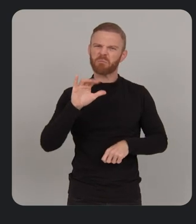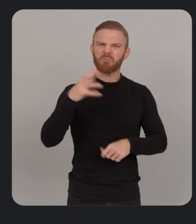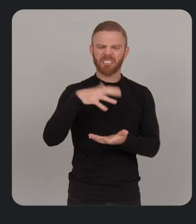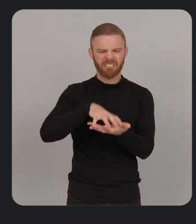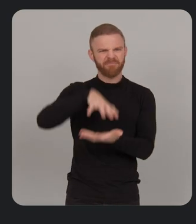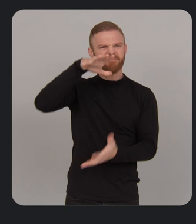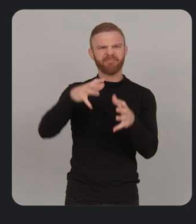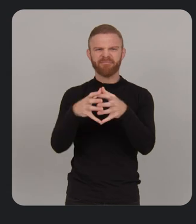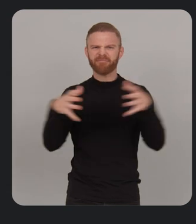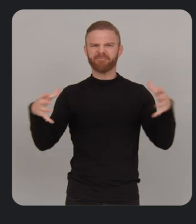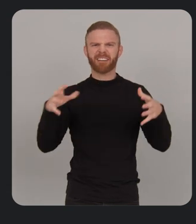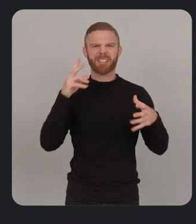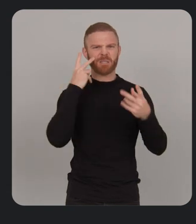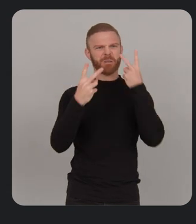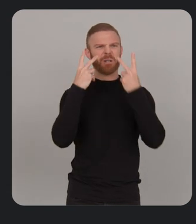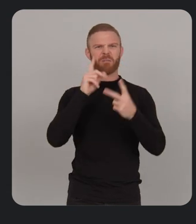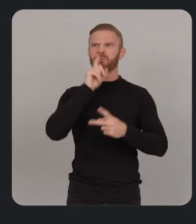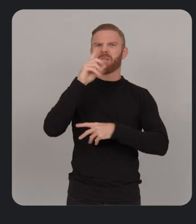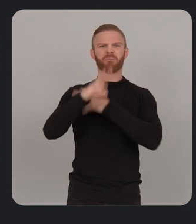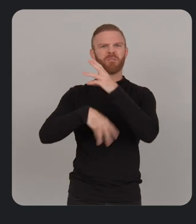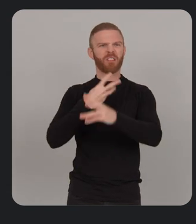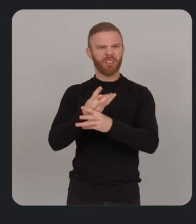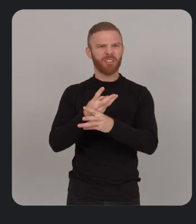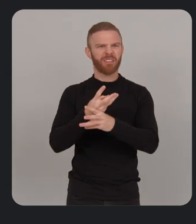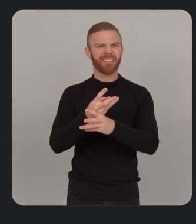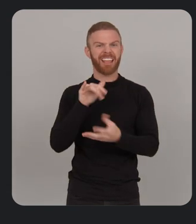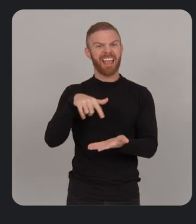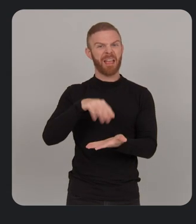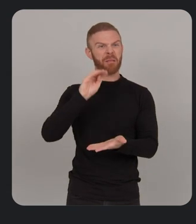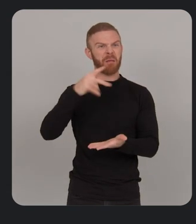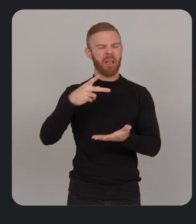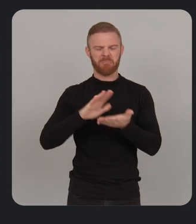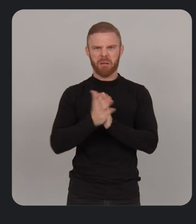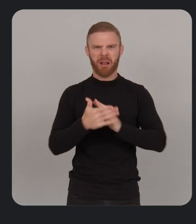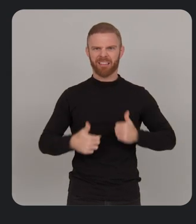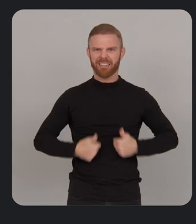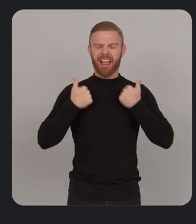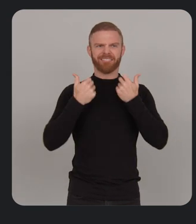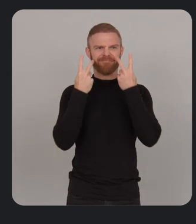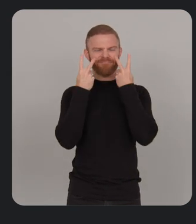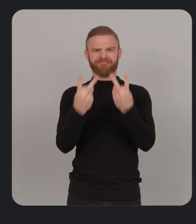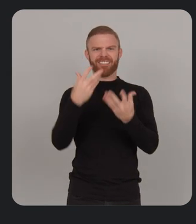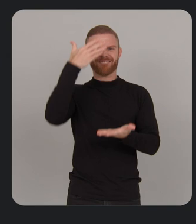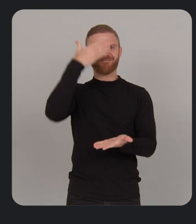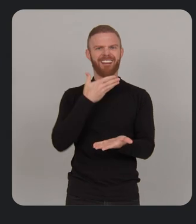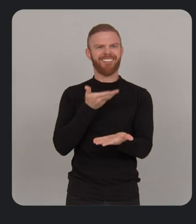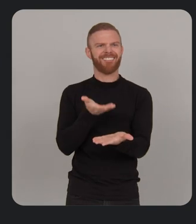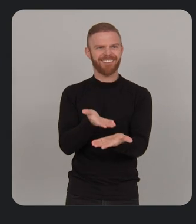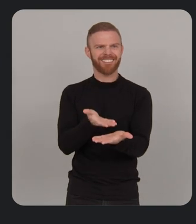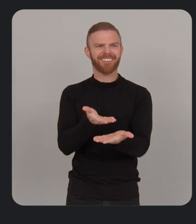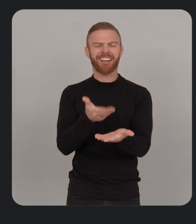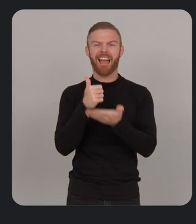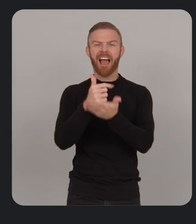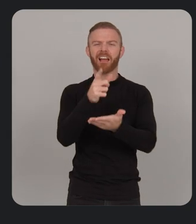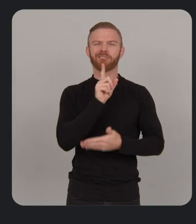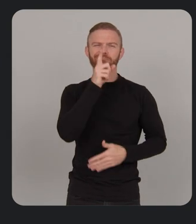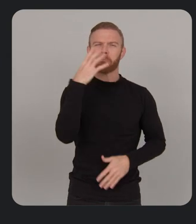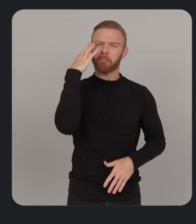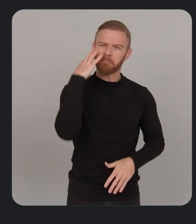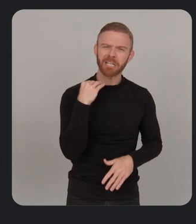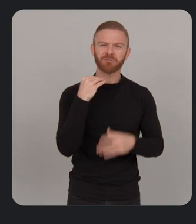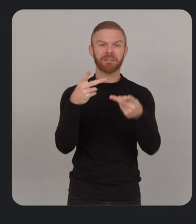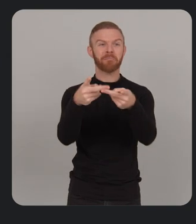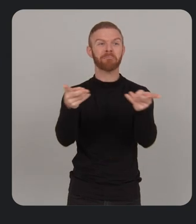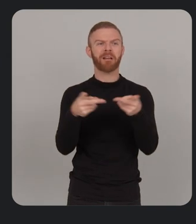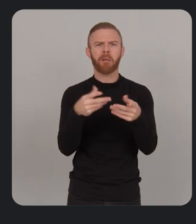multidimensional view of the real world. The map comes alive in front of you, helping you truly experience a